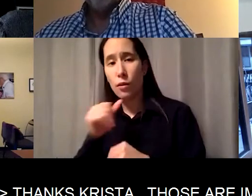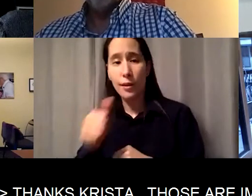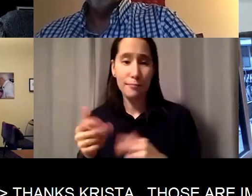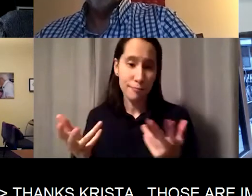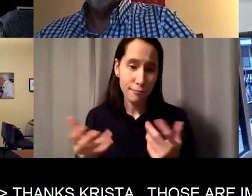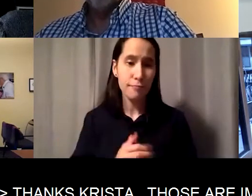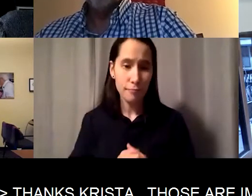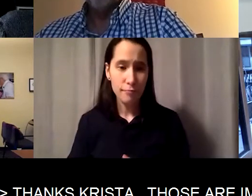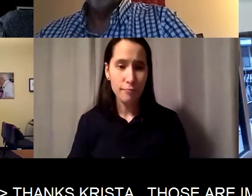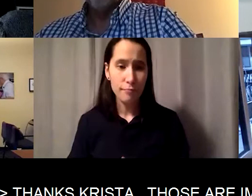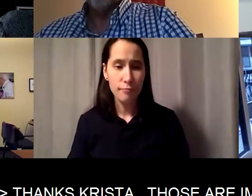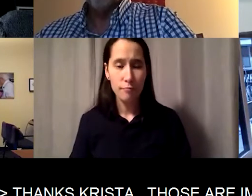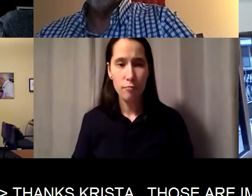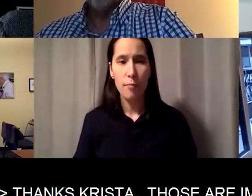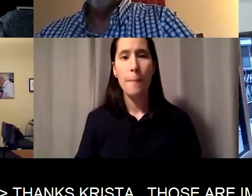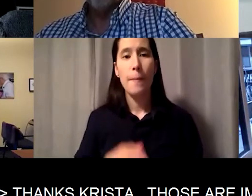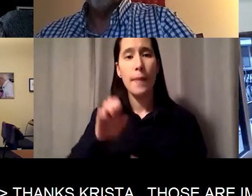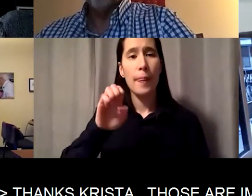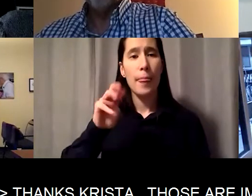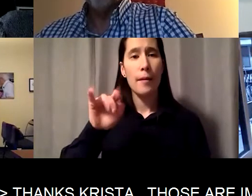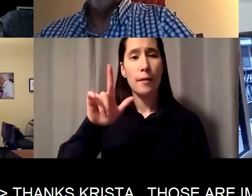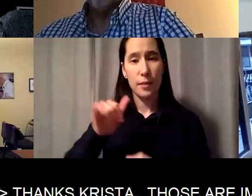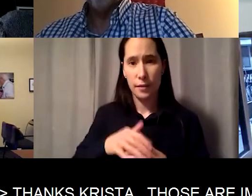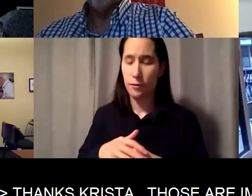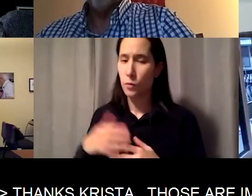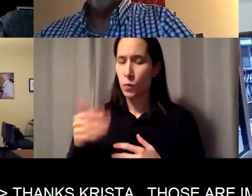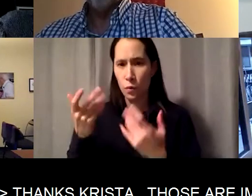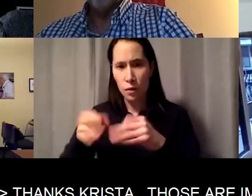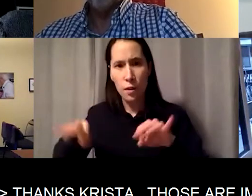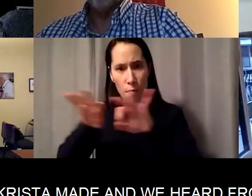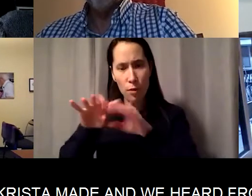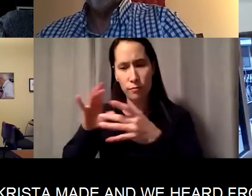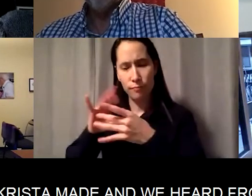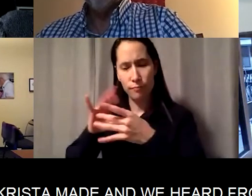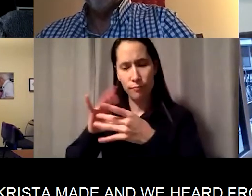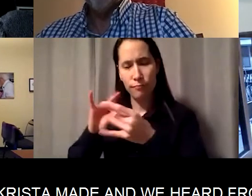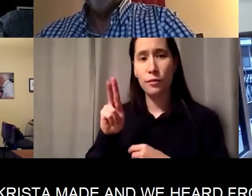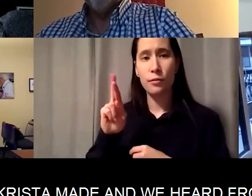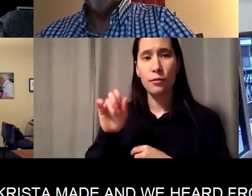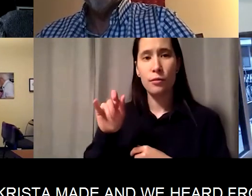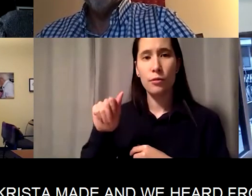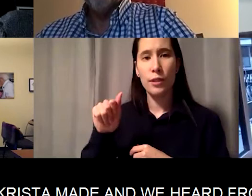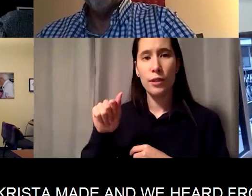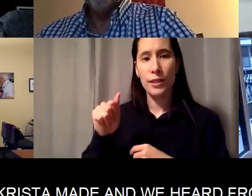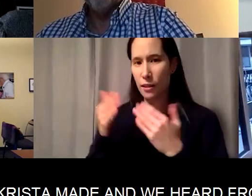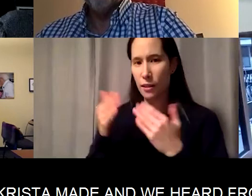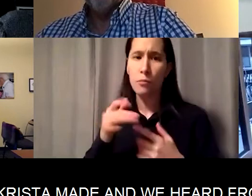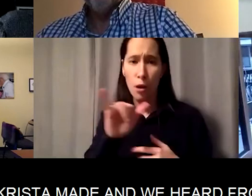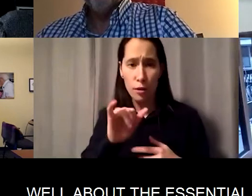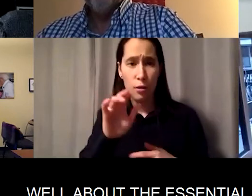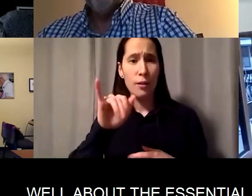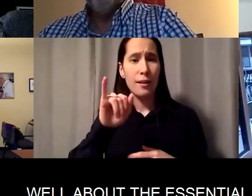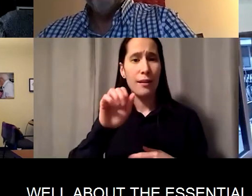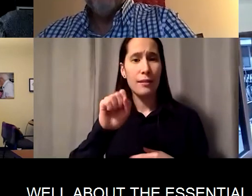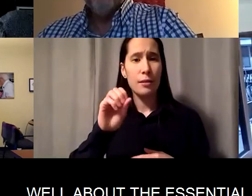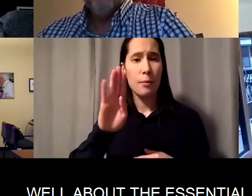Thanks, Krista. And those are important insights that Krista made, and we heard from Isabel as well about